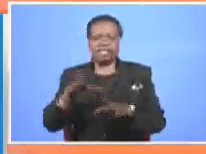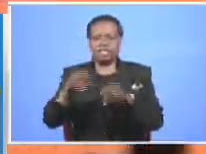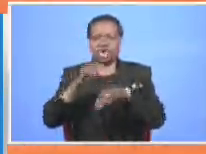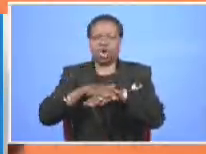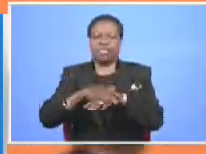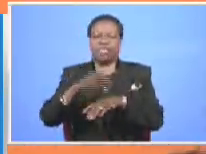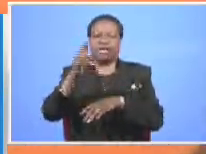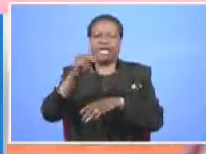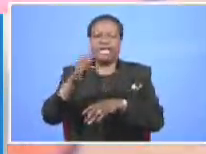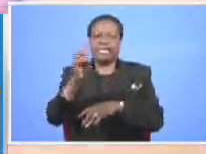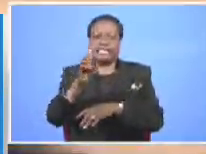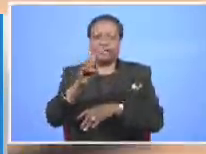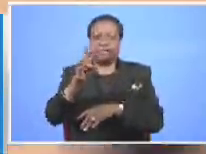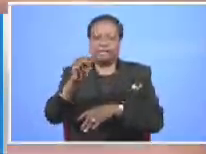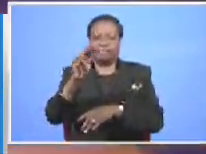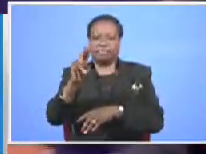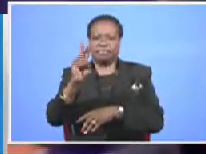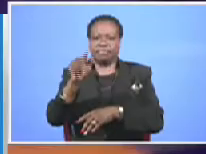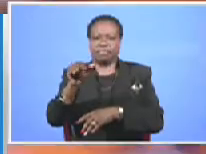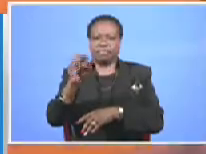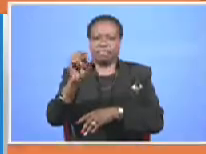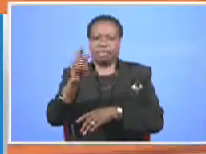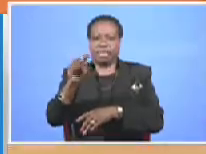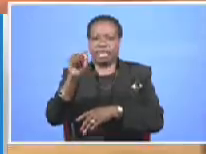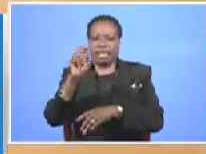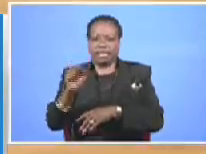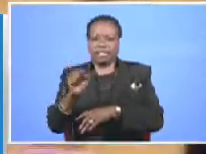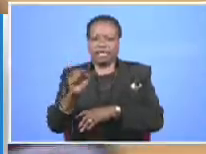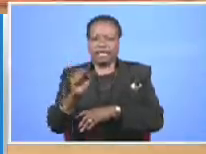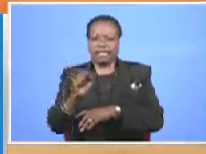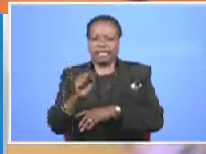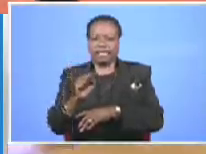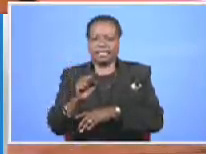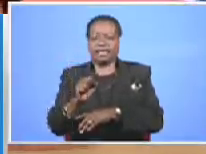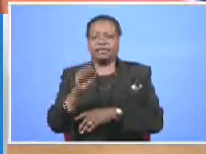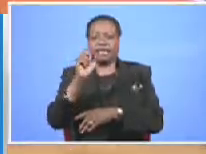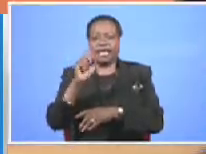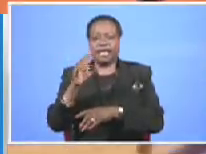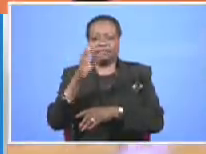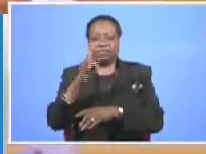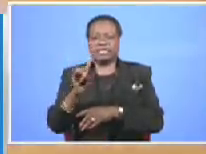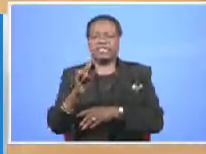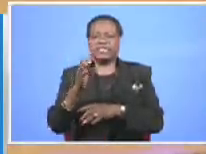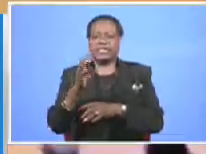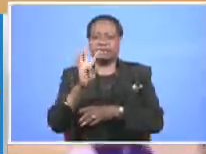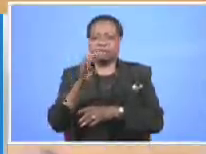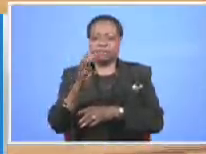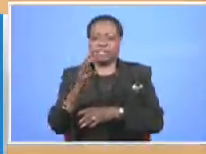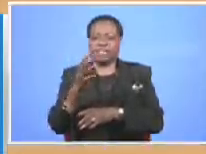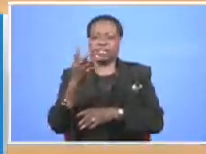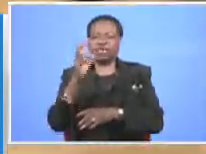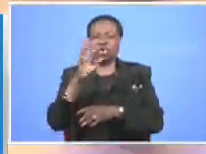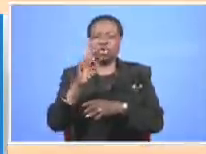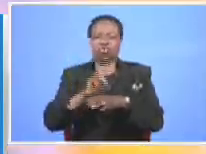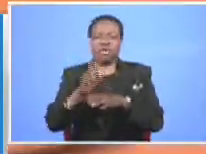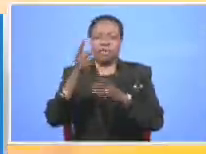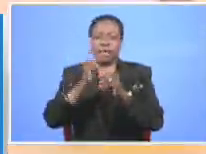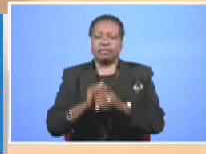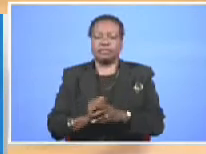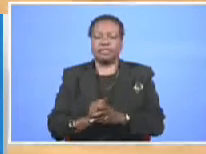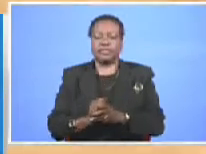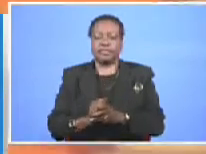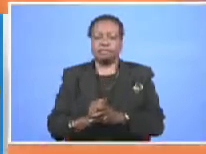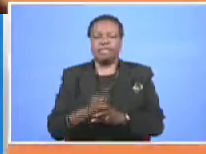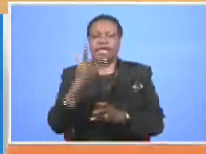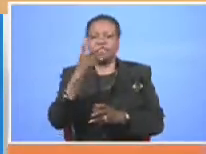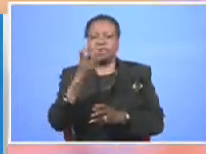Nuggets. Ayton scored a season-high 33 points and added 14 rebounds, making 12 of 13 shots in the second quarter,